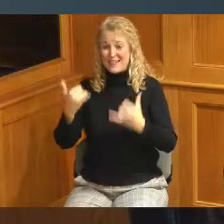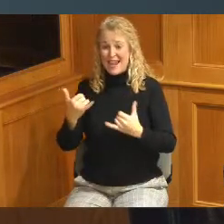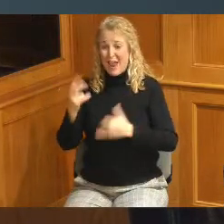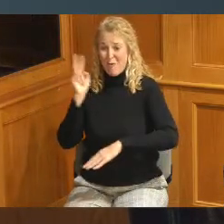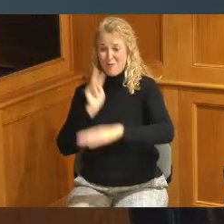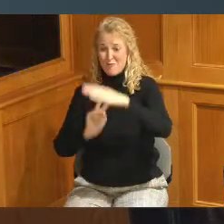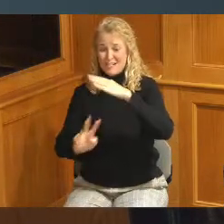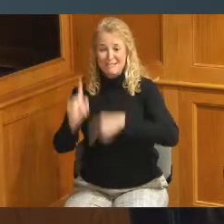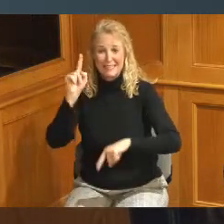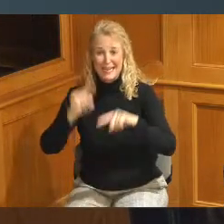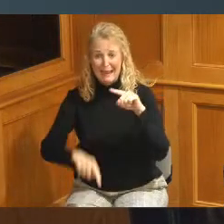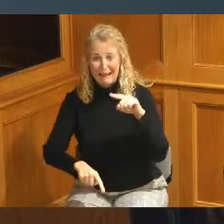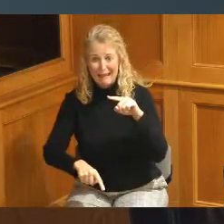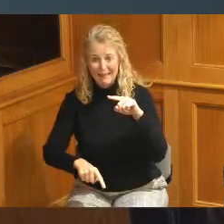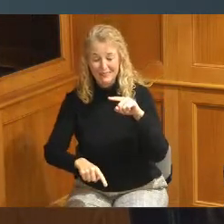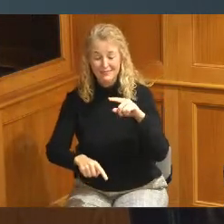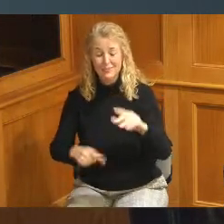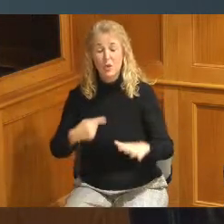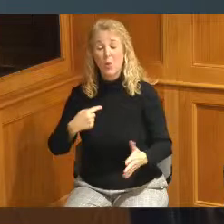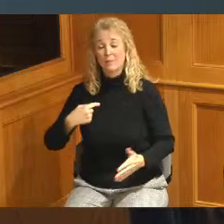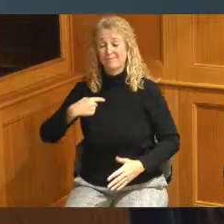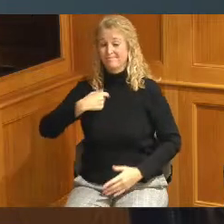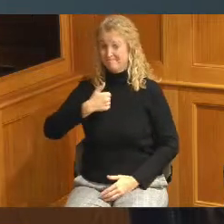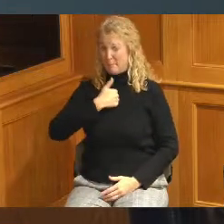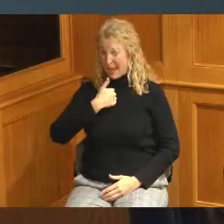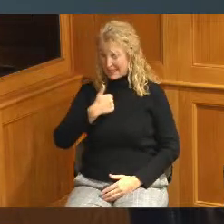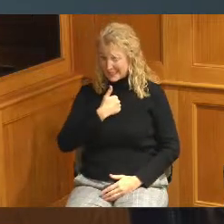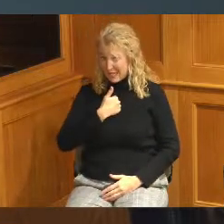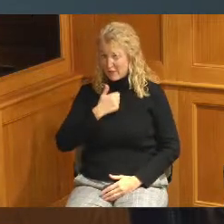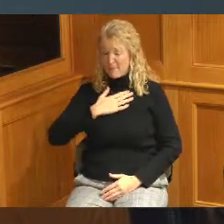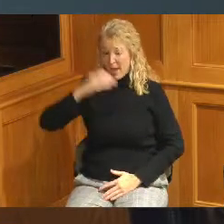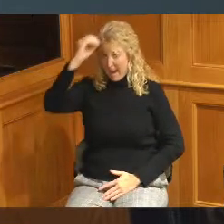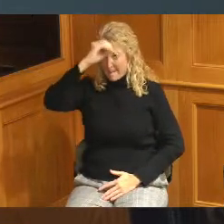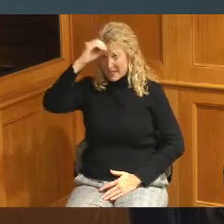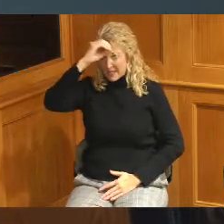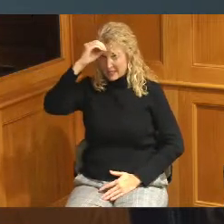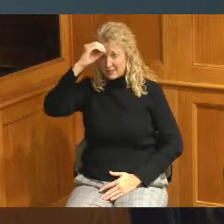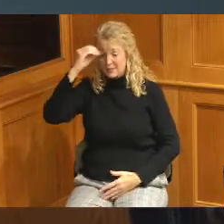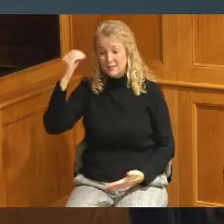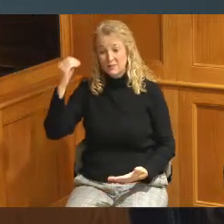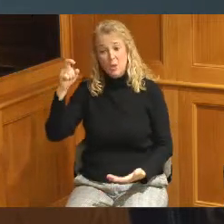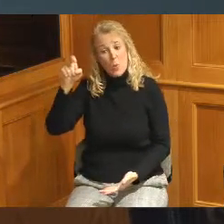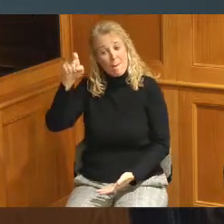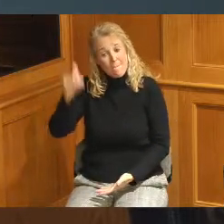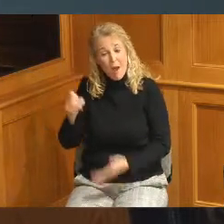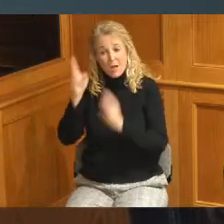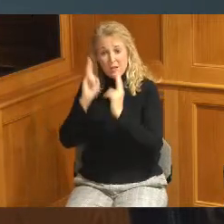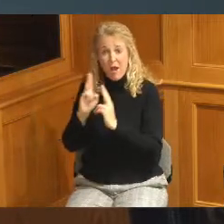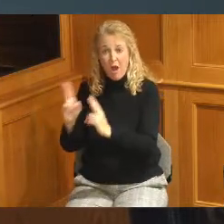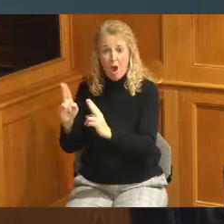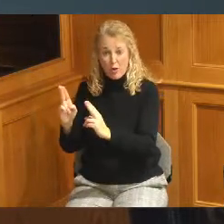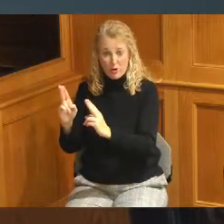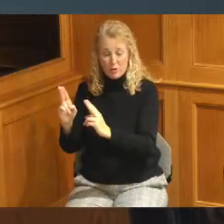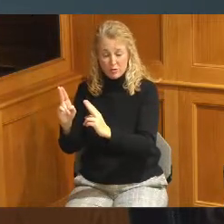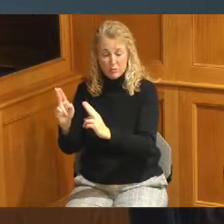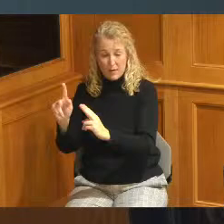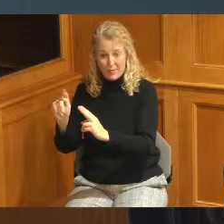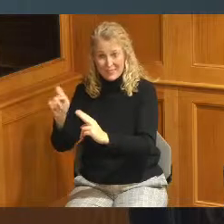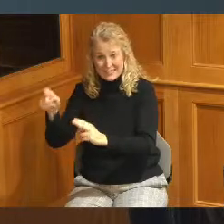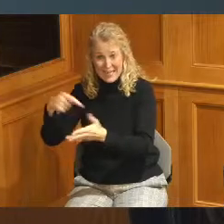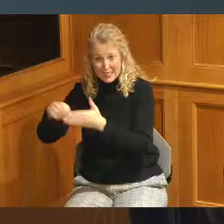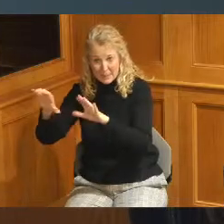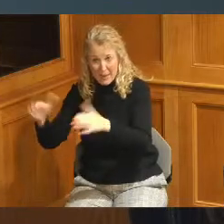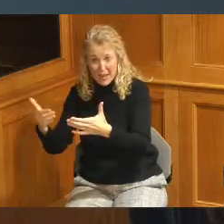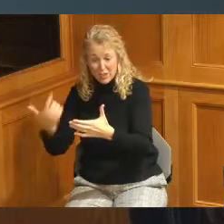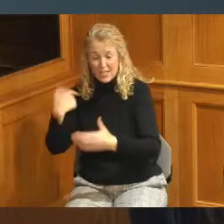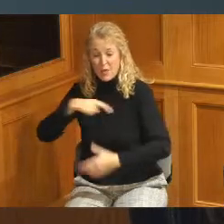rocky times. And so I believe that we have to honor it. We've got to be just as creative whenever they come